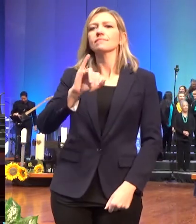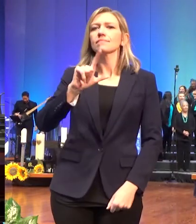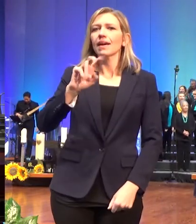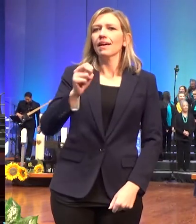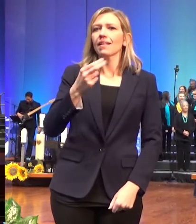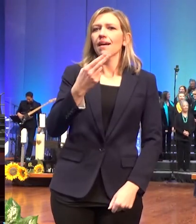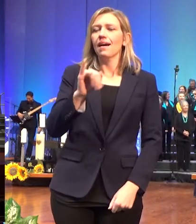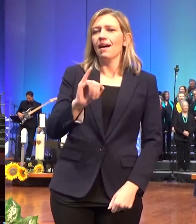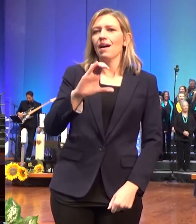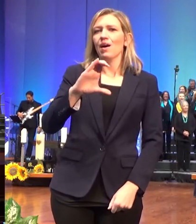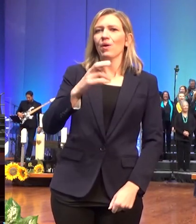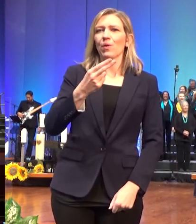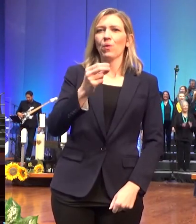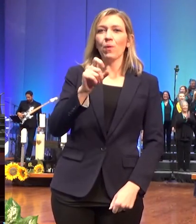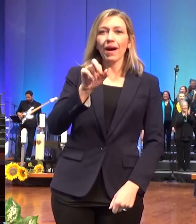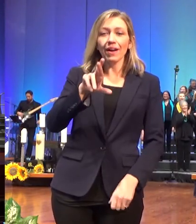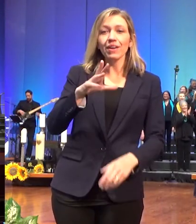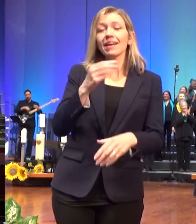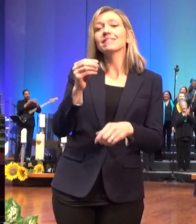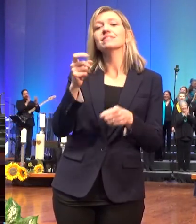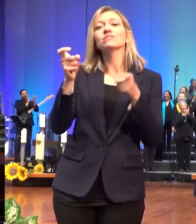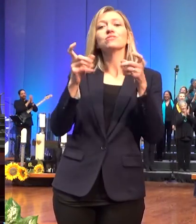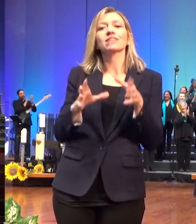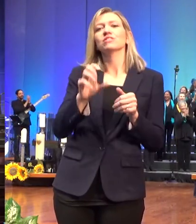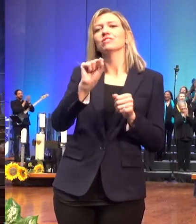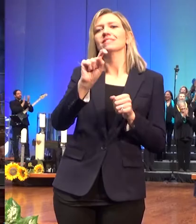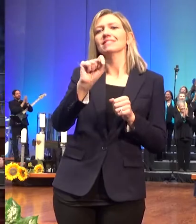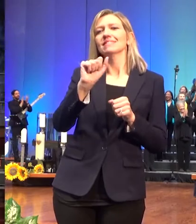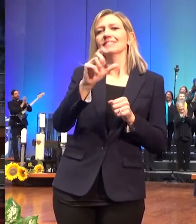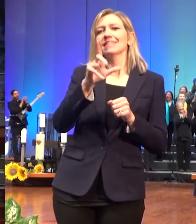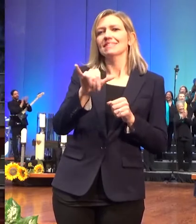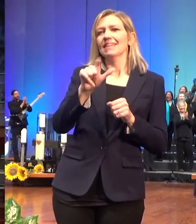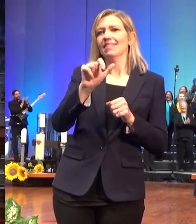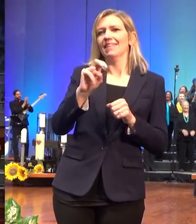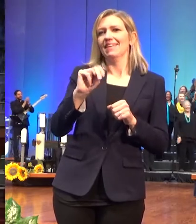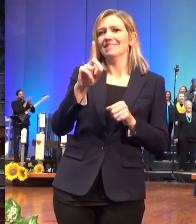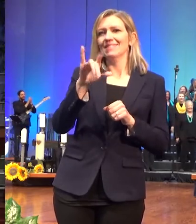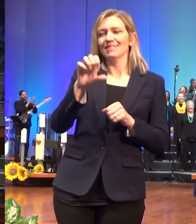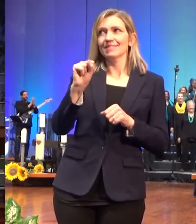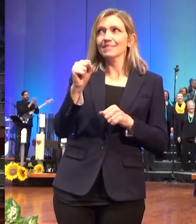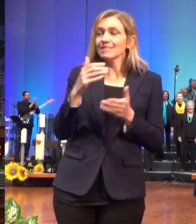the Mile High Choir and their director, Stacy Landis.